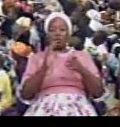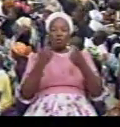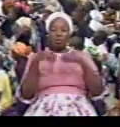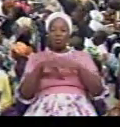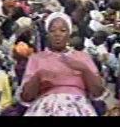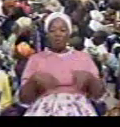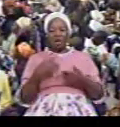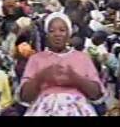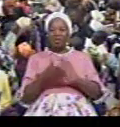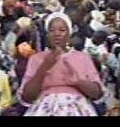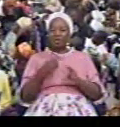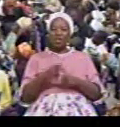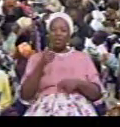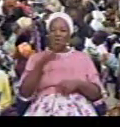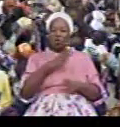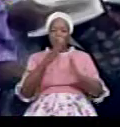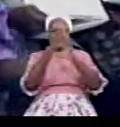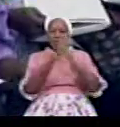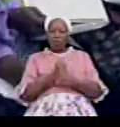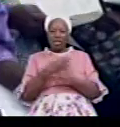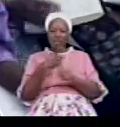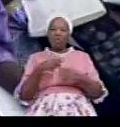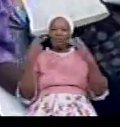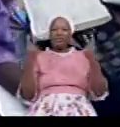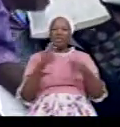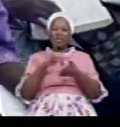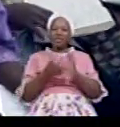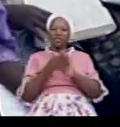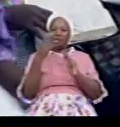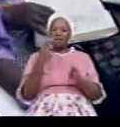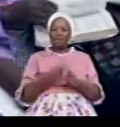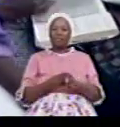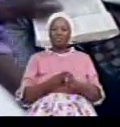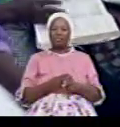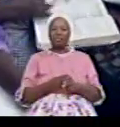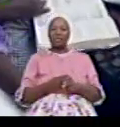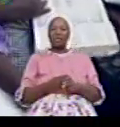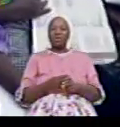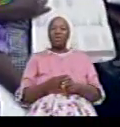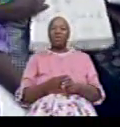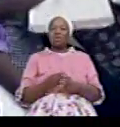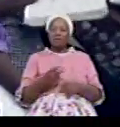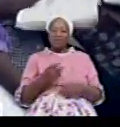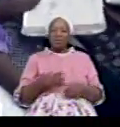You will win the victory. Good, good, amen.